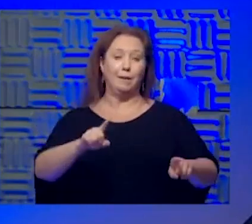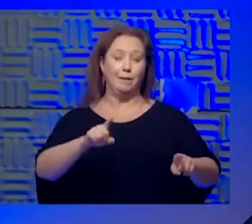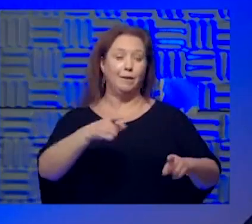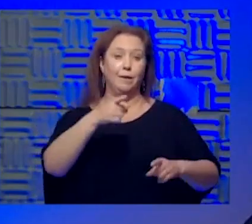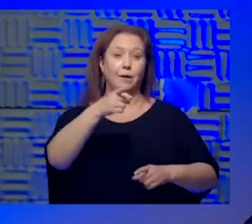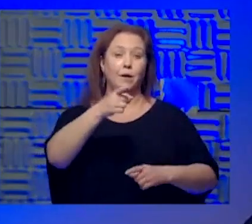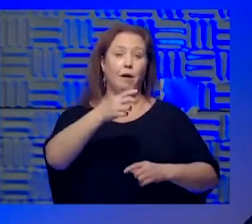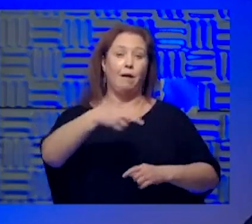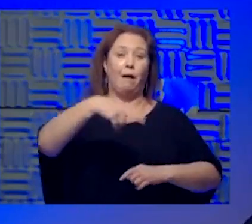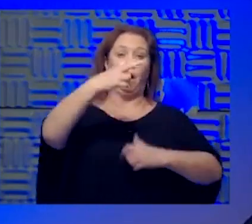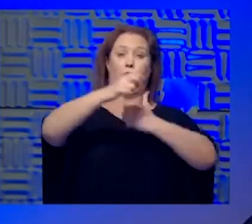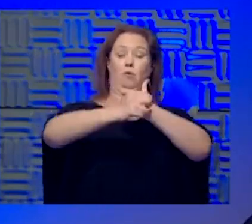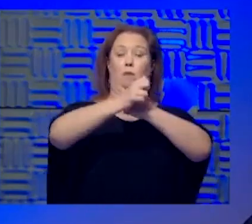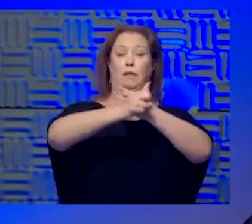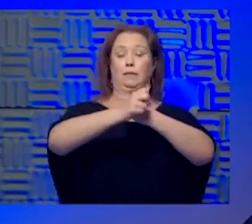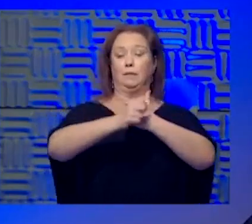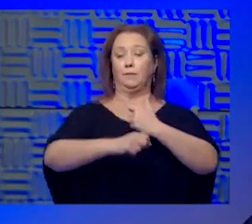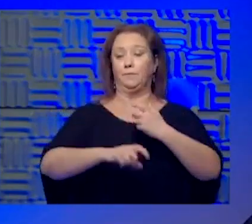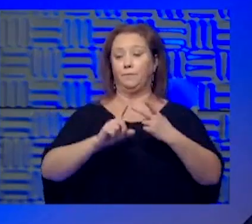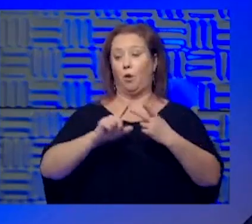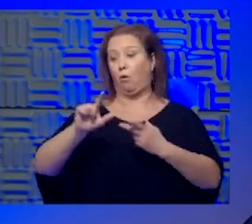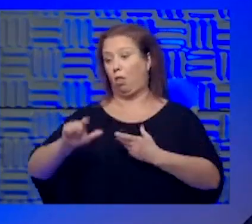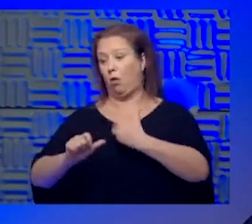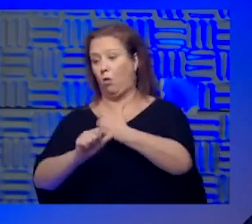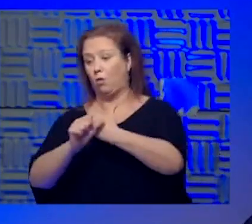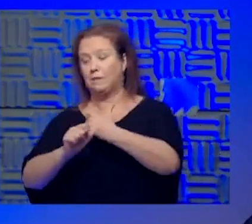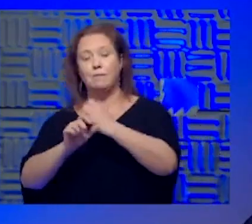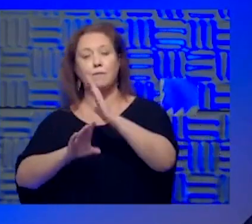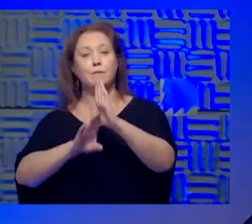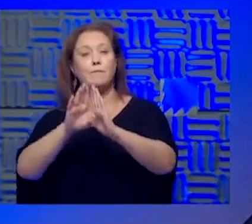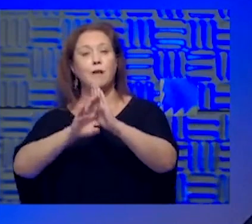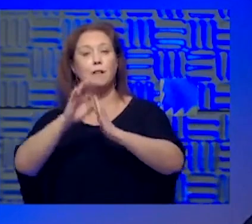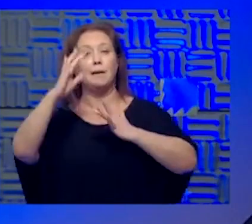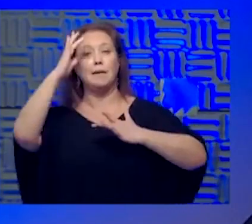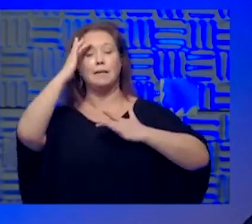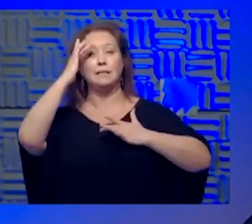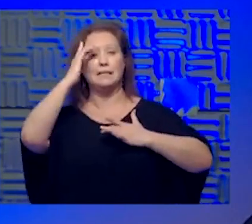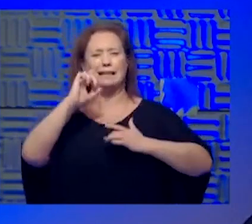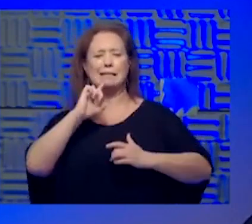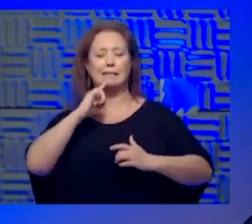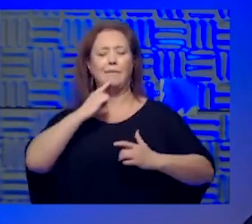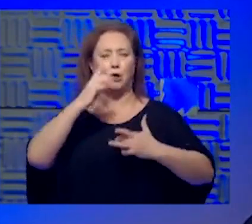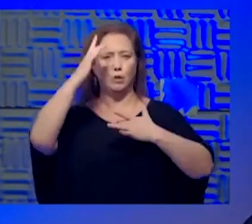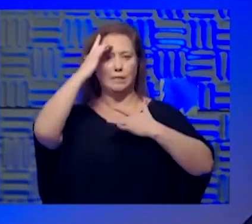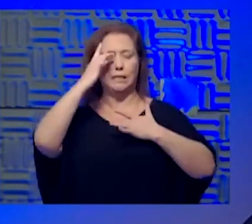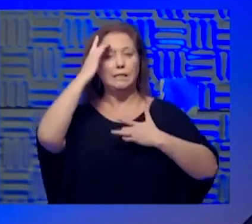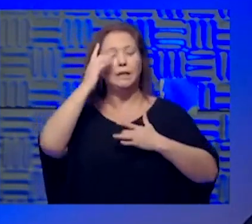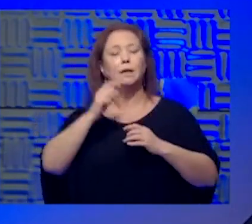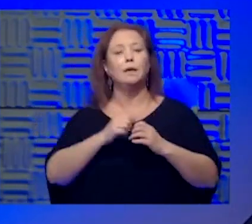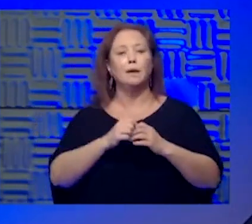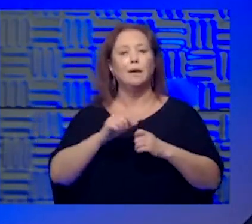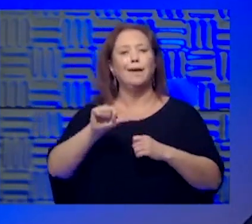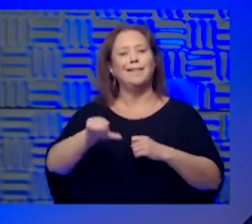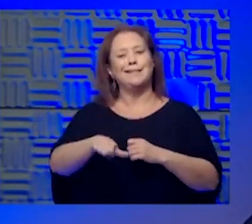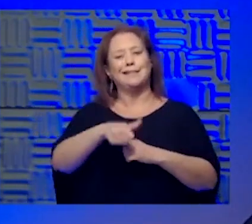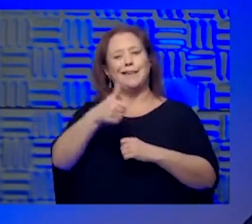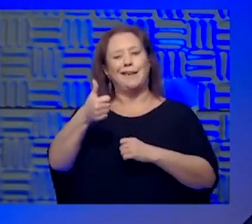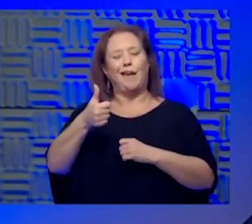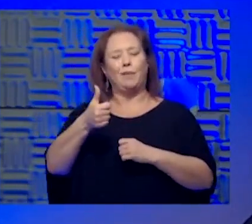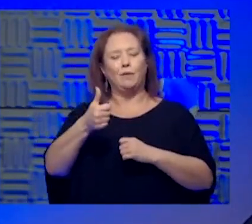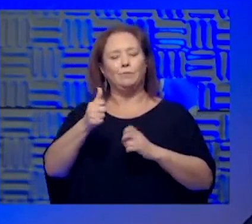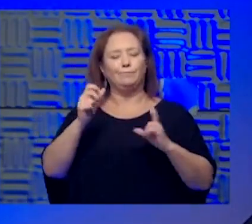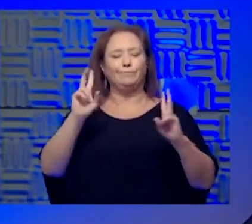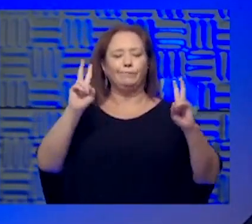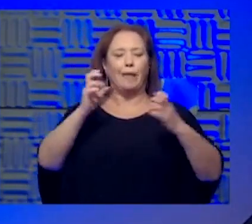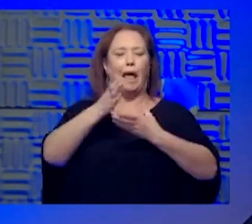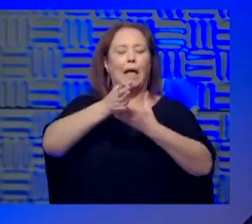at more risk or lower risk of developing disease and severe disease. So this is another one of those aspects where as